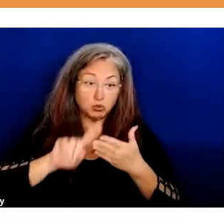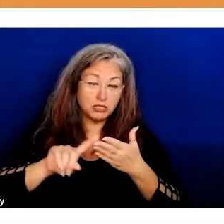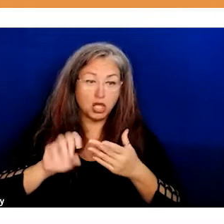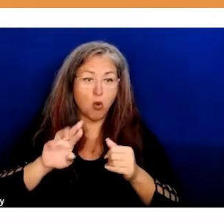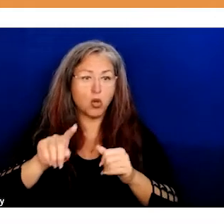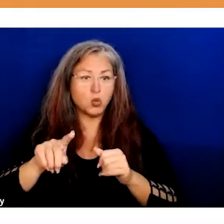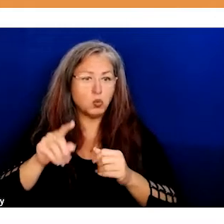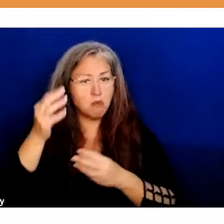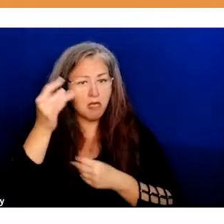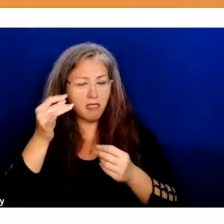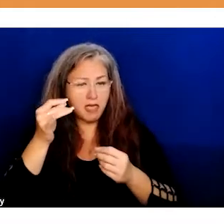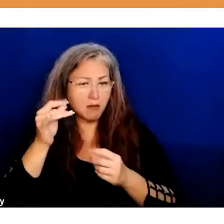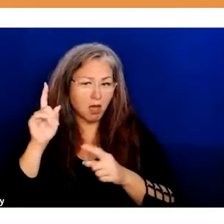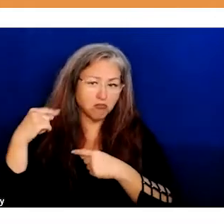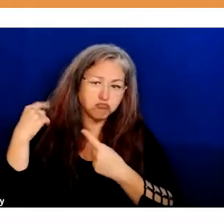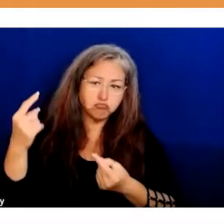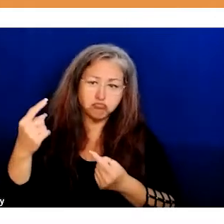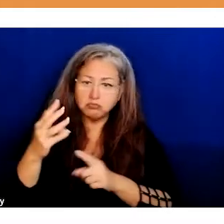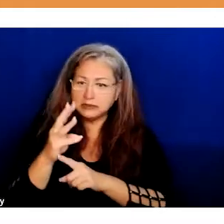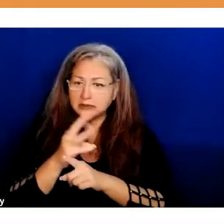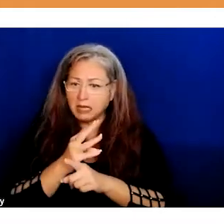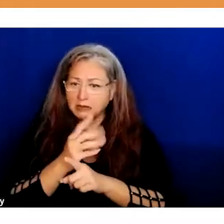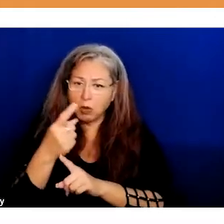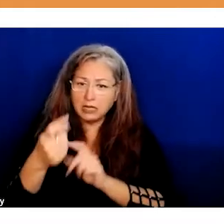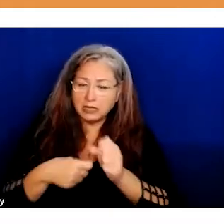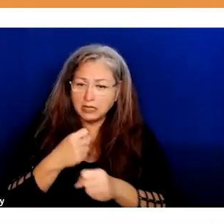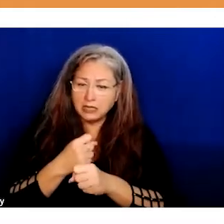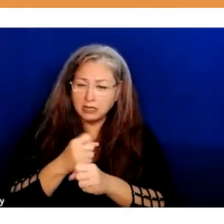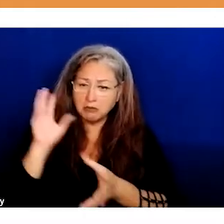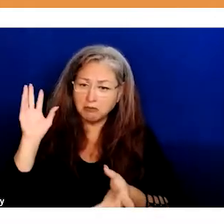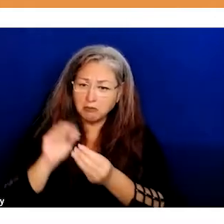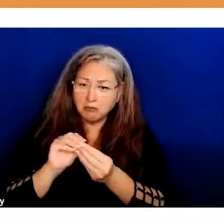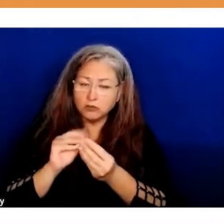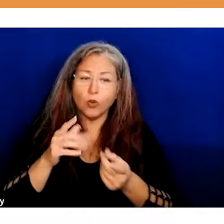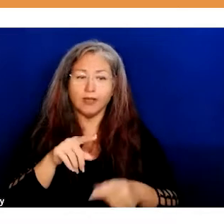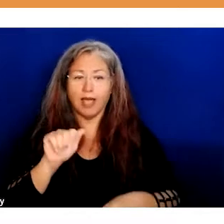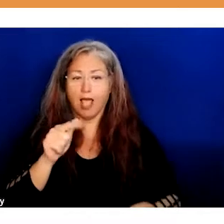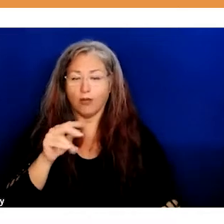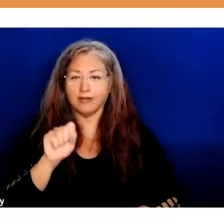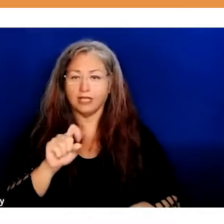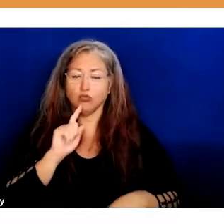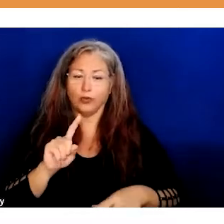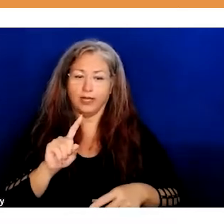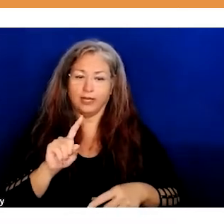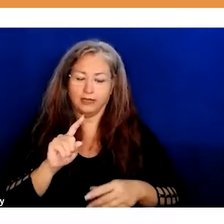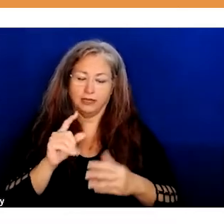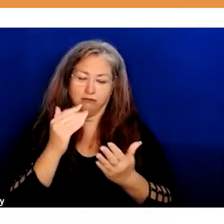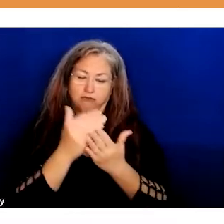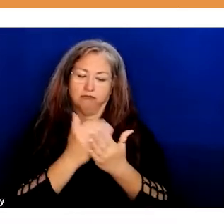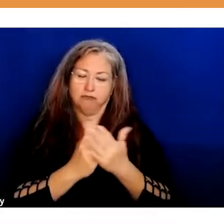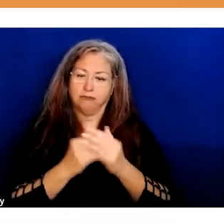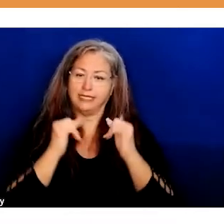about in the past 6 months to a year? So algorithms are essentially a set of instructions that solve a